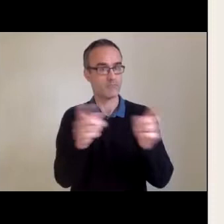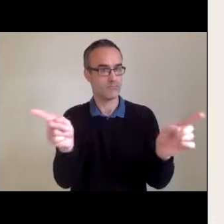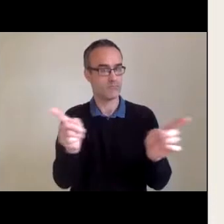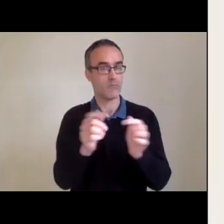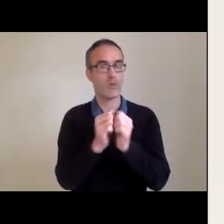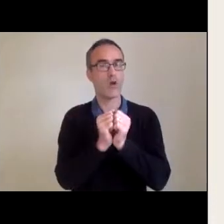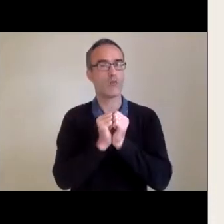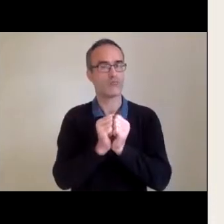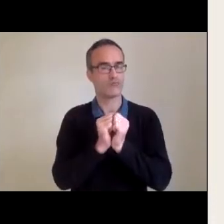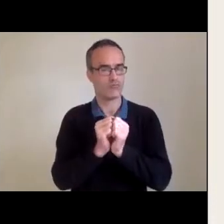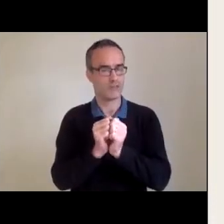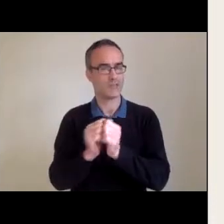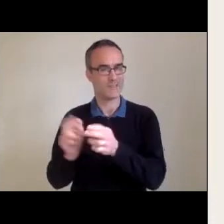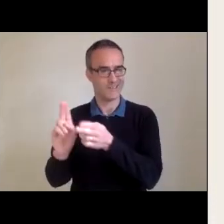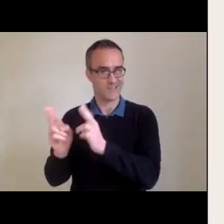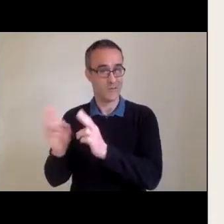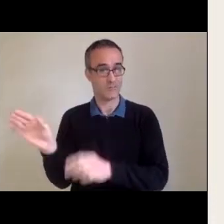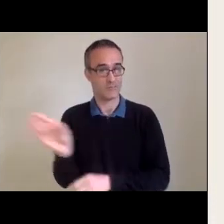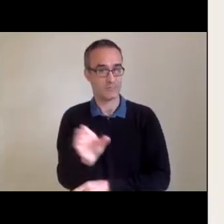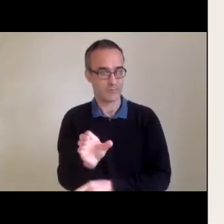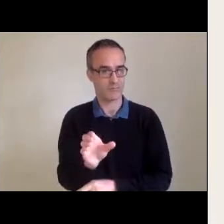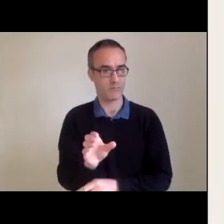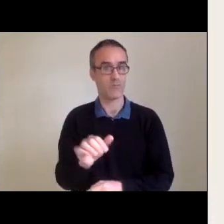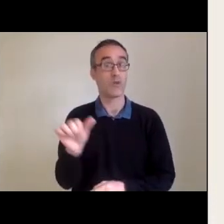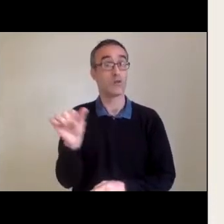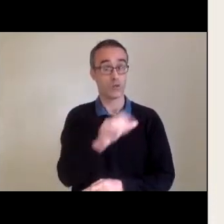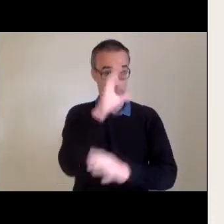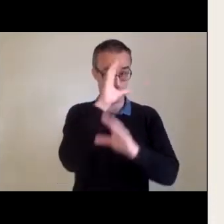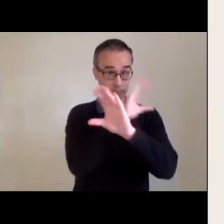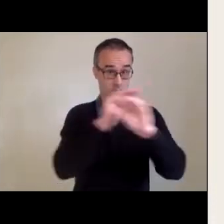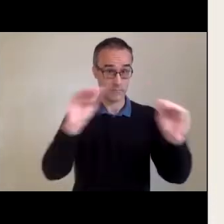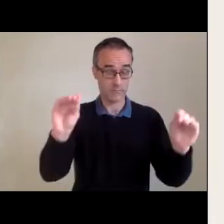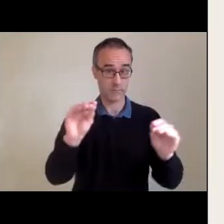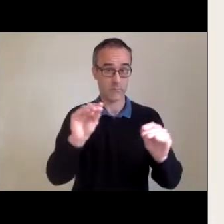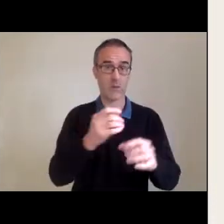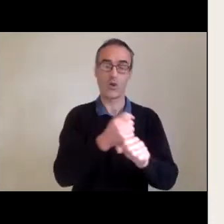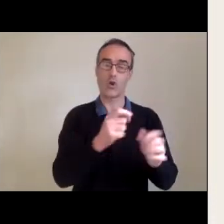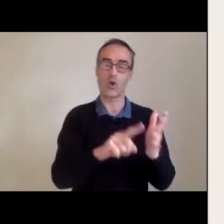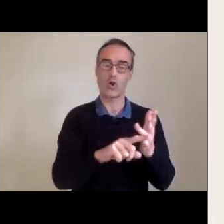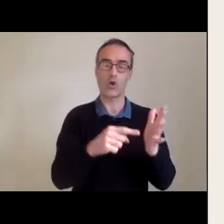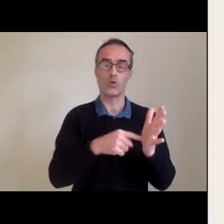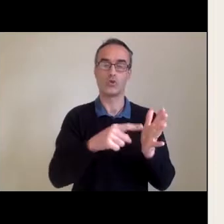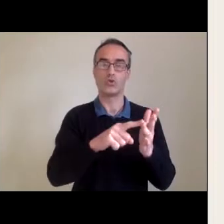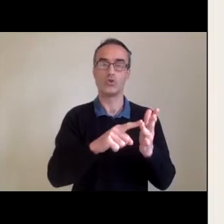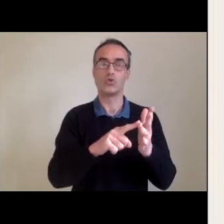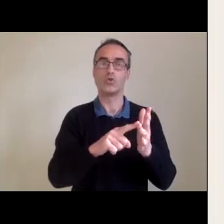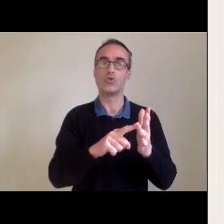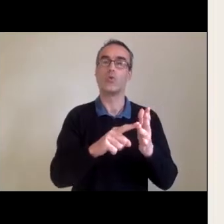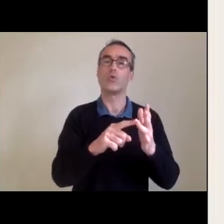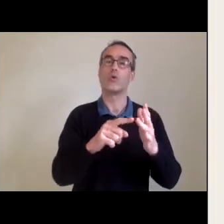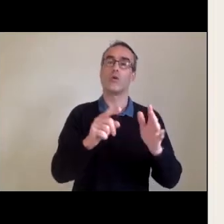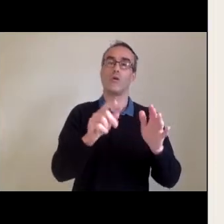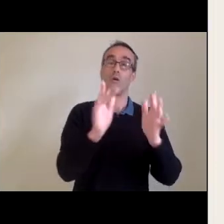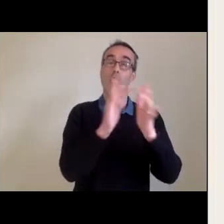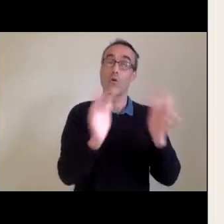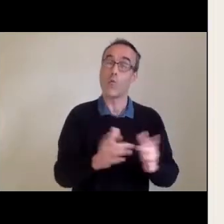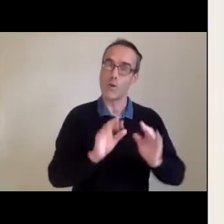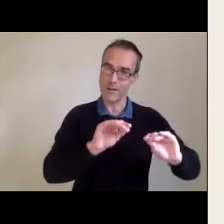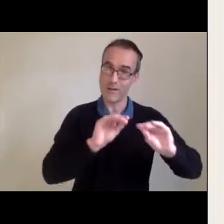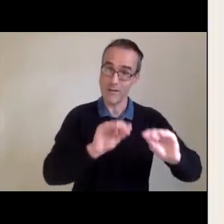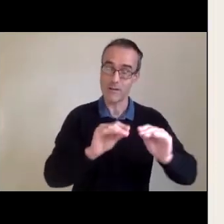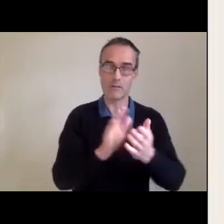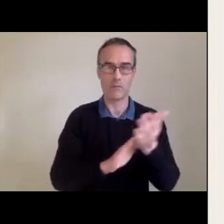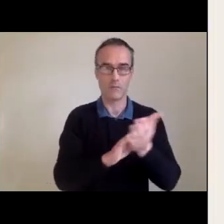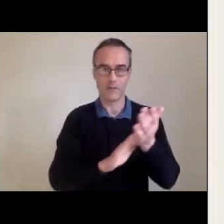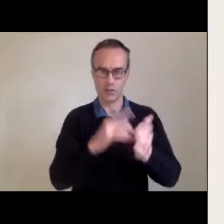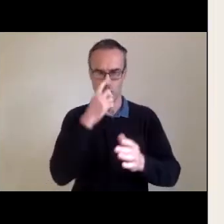this function, and I should let you know that GoToWebinar allows you to move the webcam aspect around. So please do